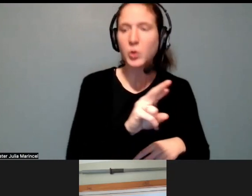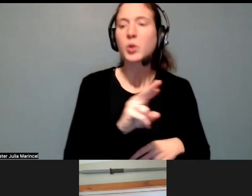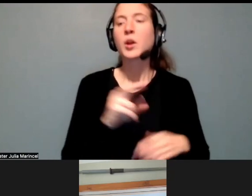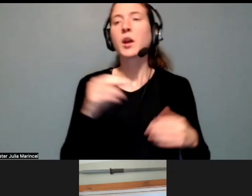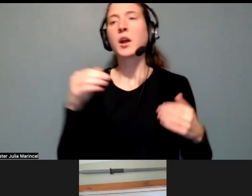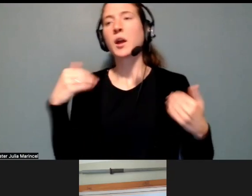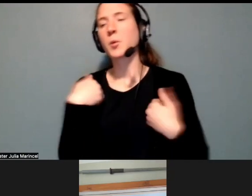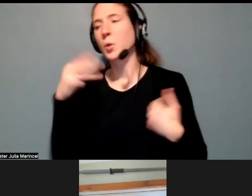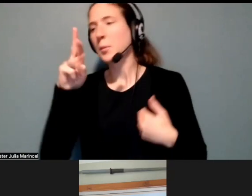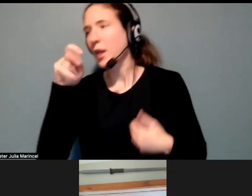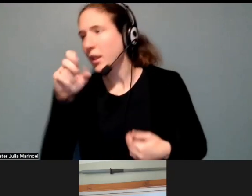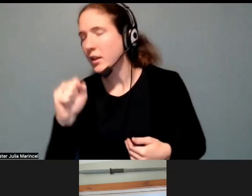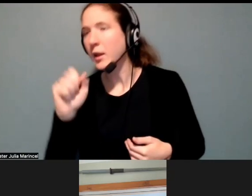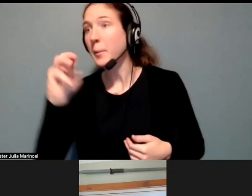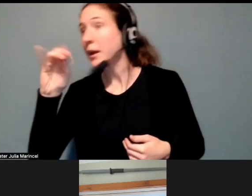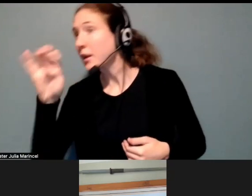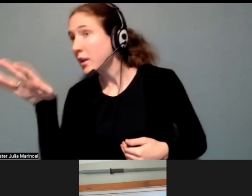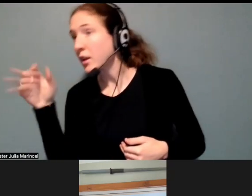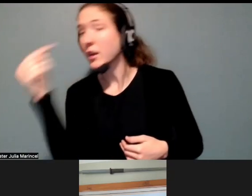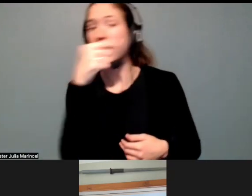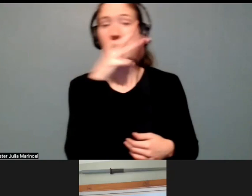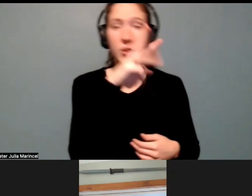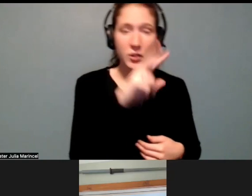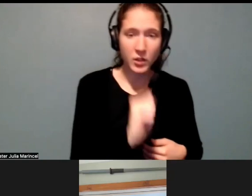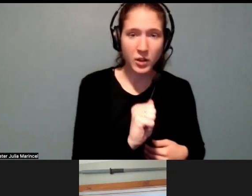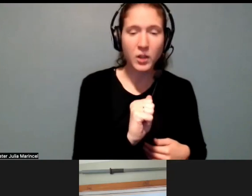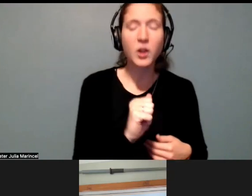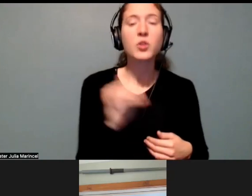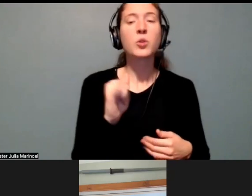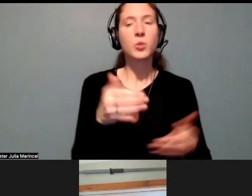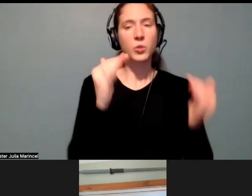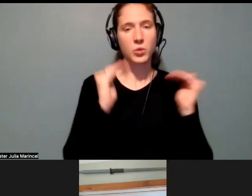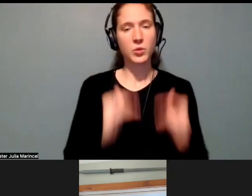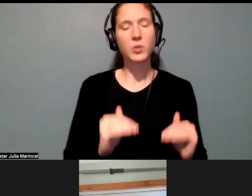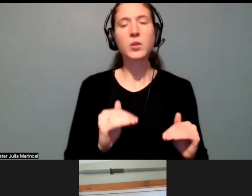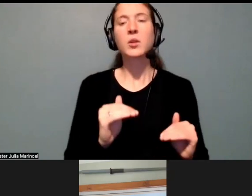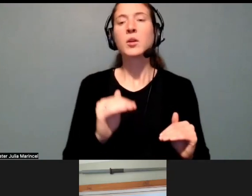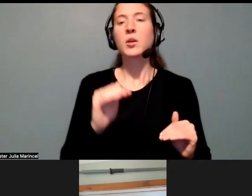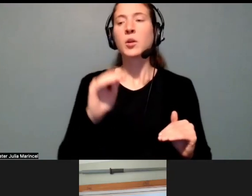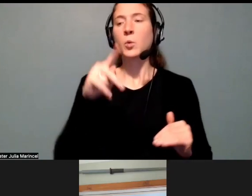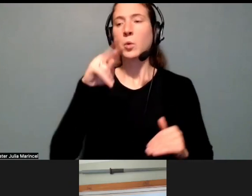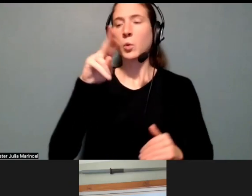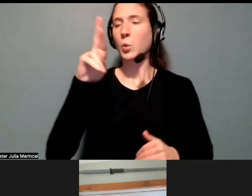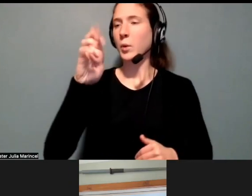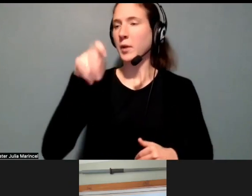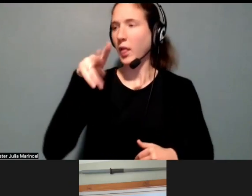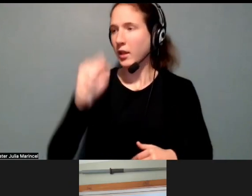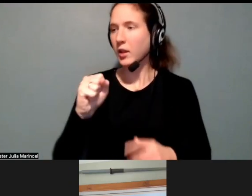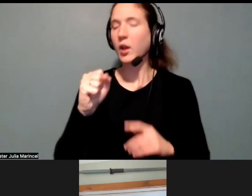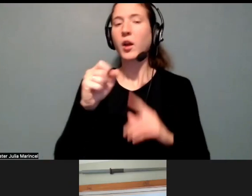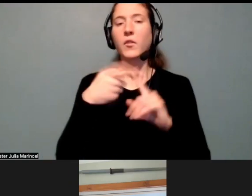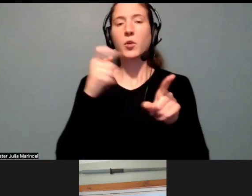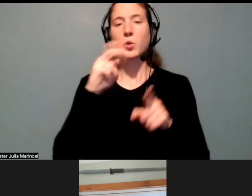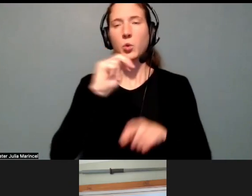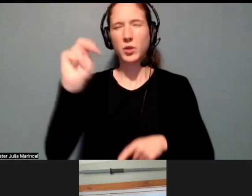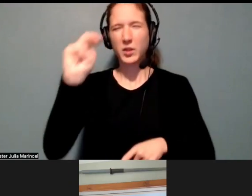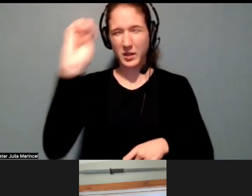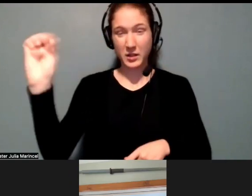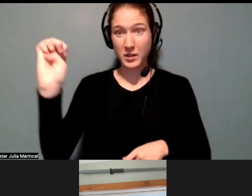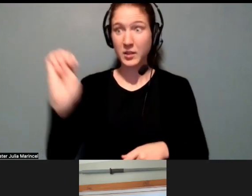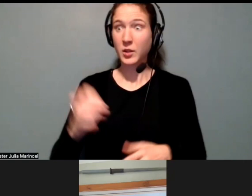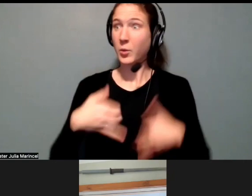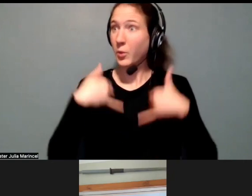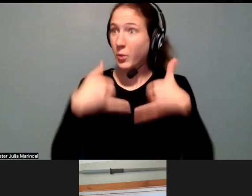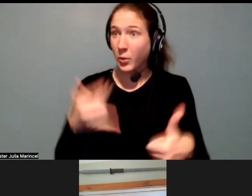of the Northeast, which won a National Outdoor Book Award for design and artistic merit. Matt wants not only